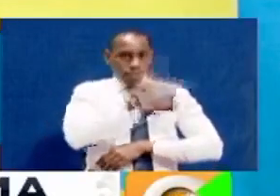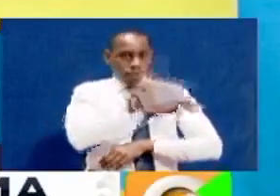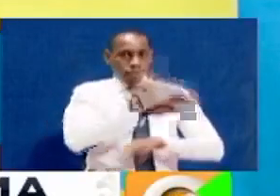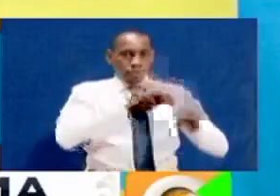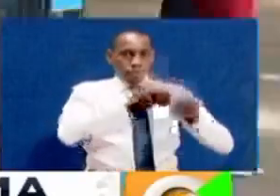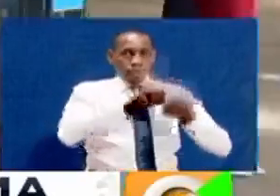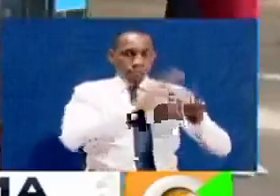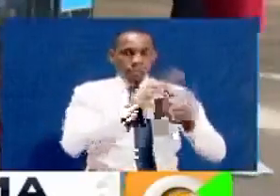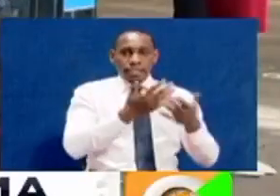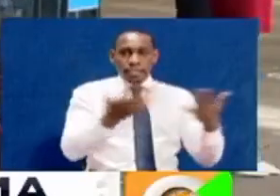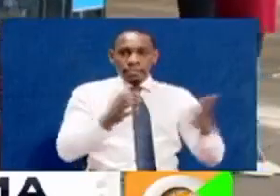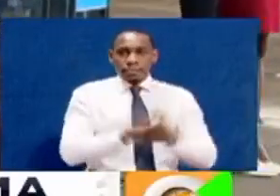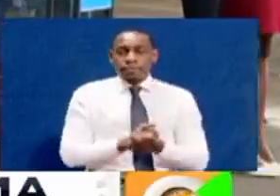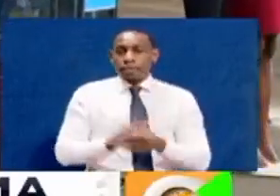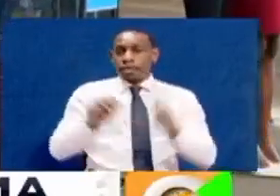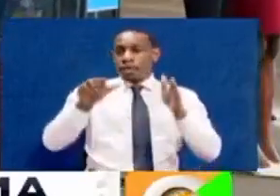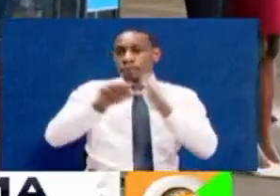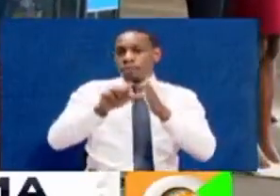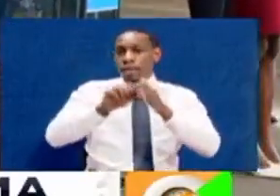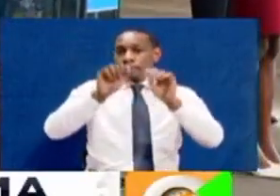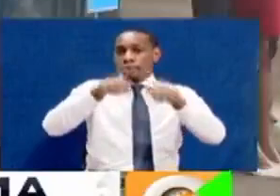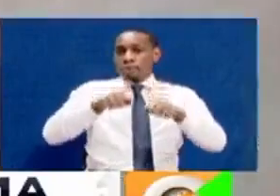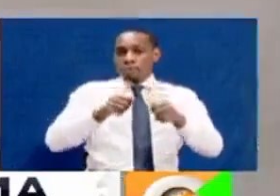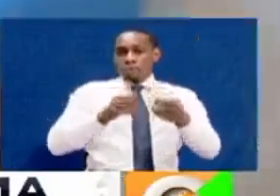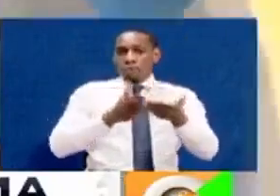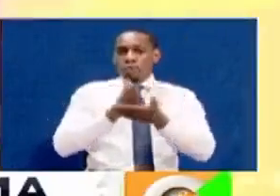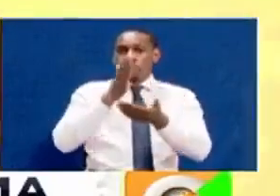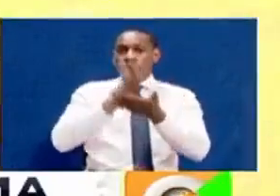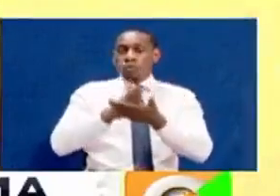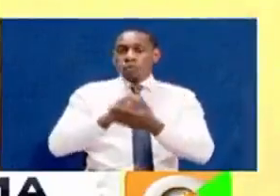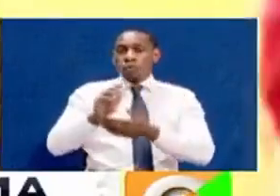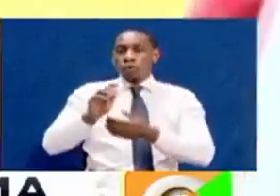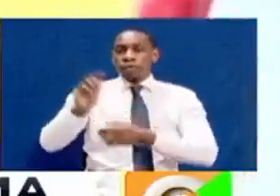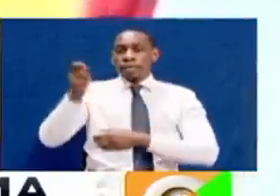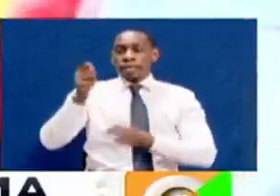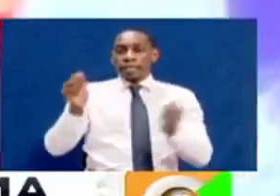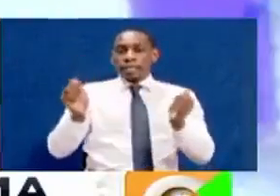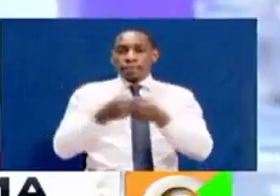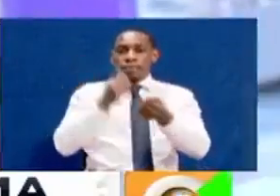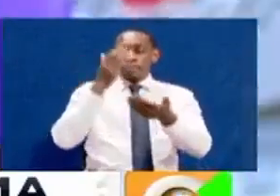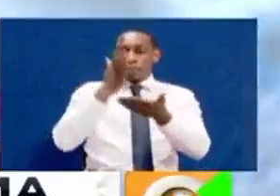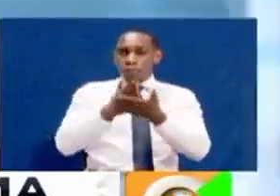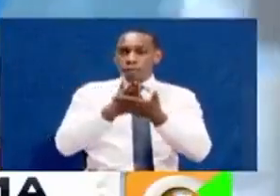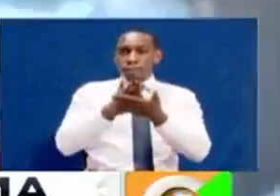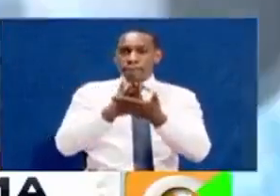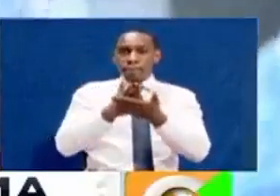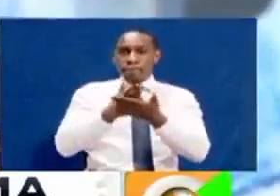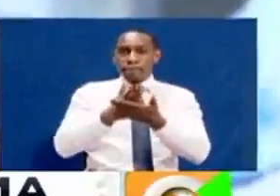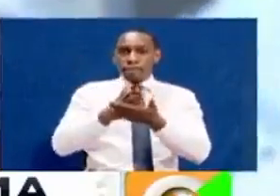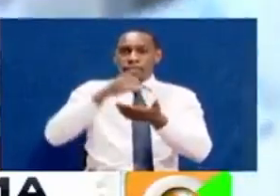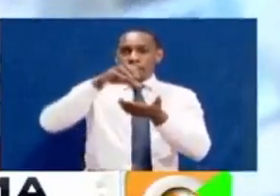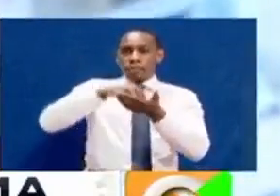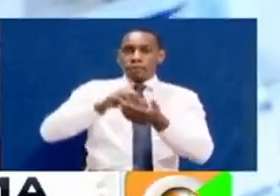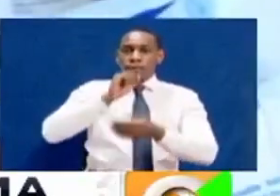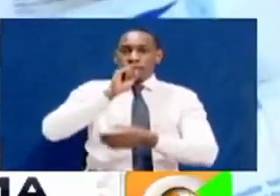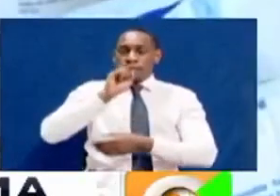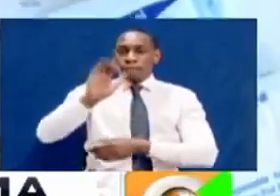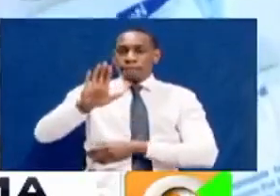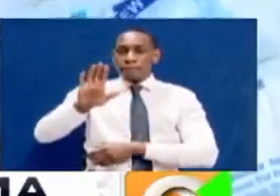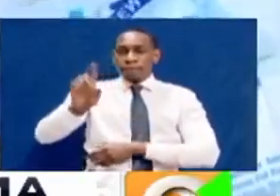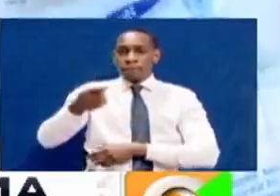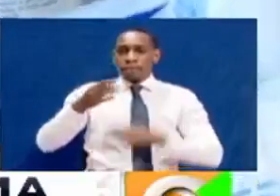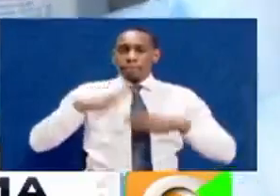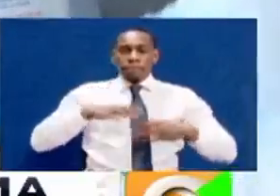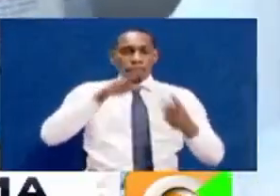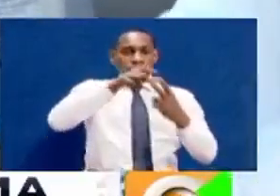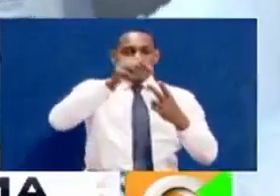clinical management facilities. The looming crisis worsened by the fact that the country could not ascertain the state of over 5,000 people whose